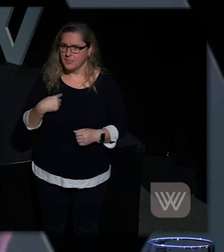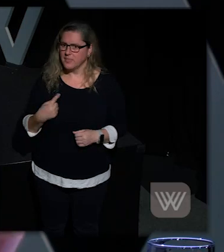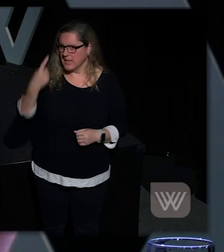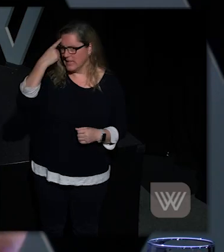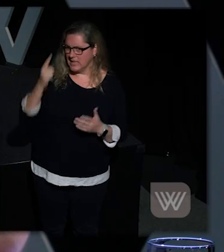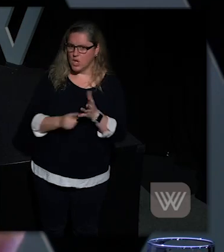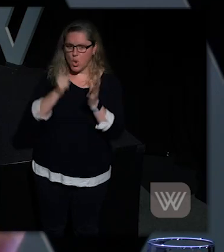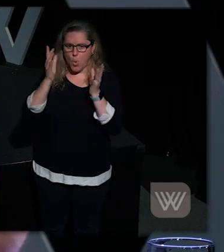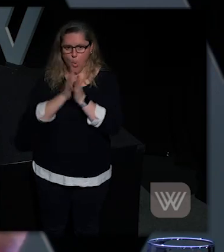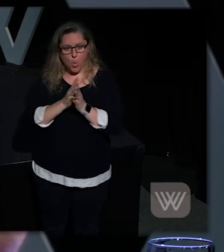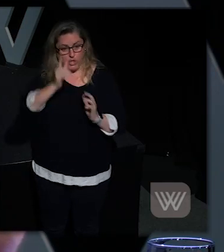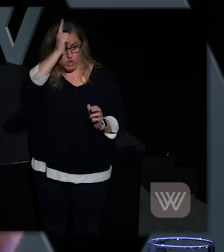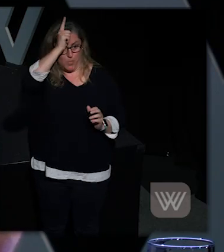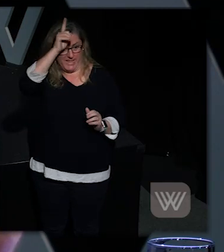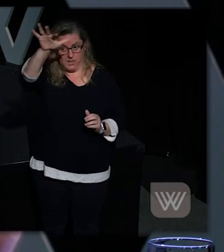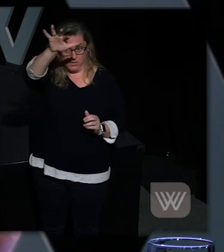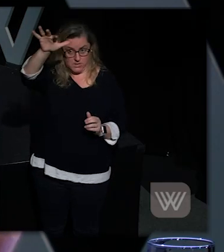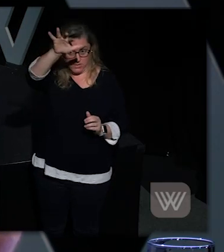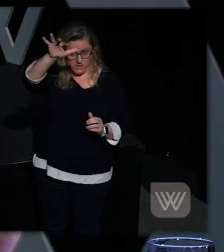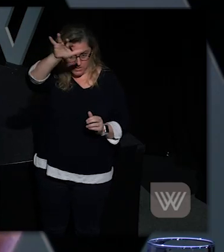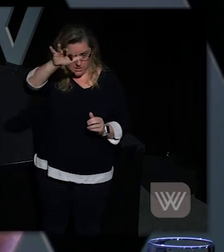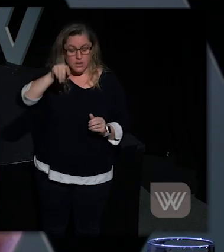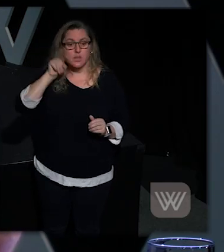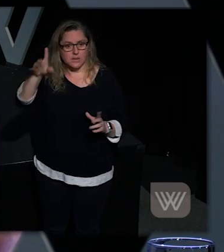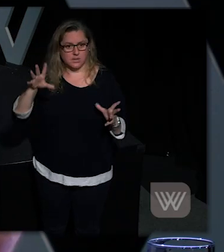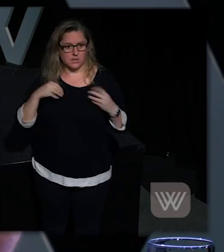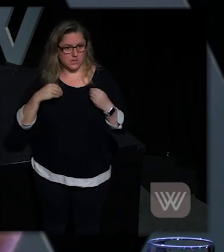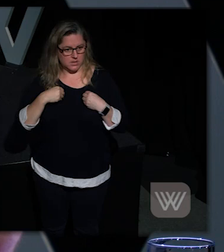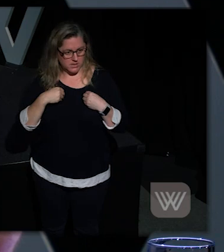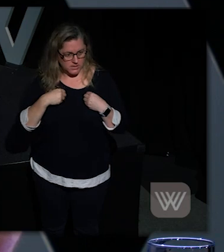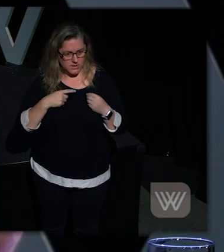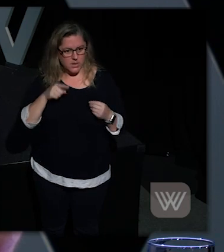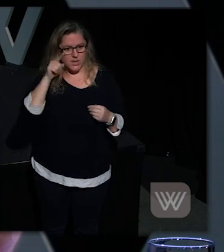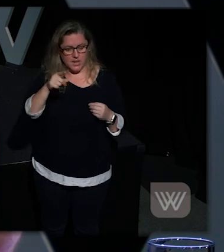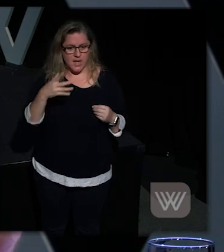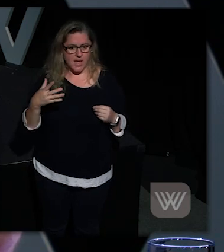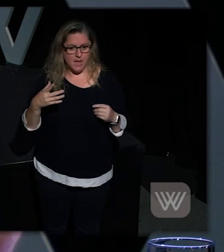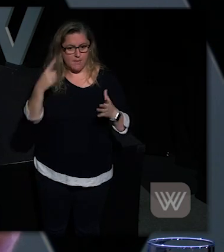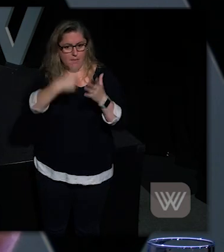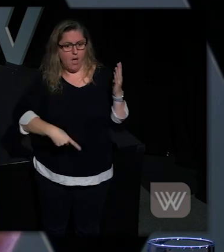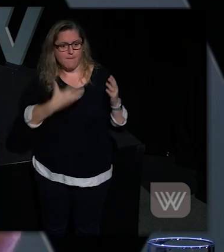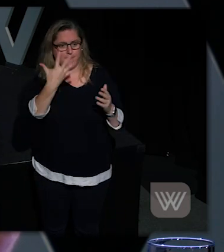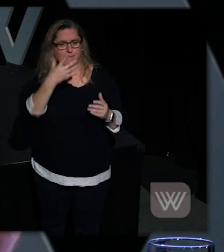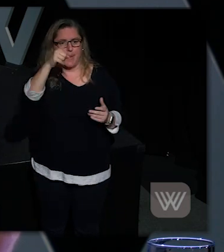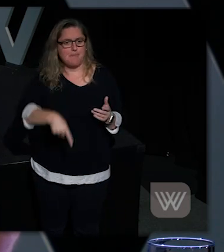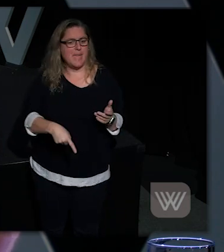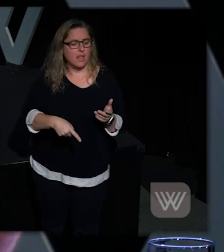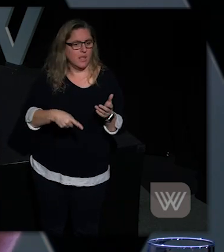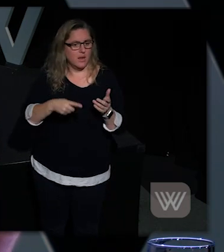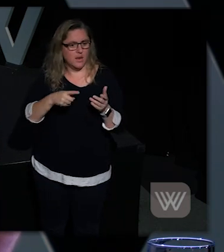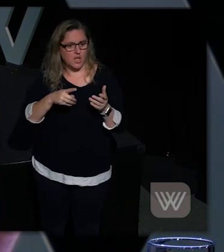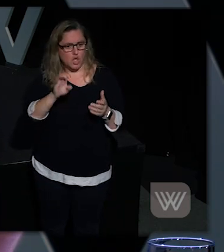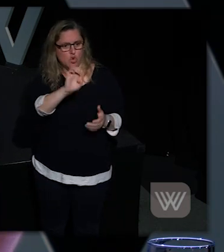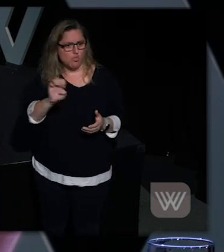that's the Germans have brought in where, you know, these companies are fined 50 million euros if they don't take down cyber hate within 24